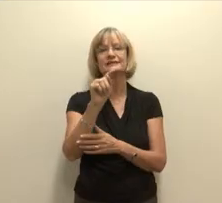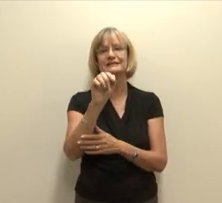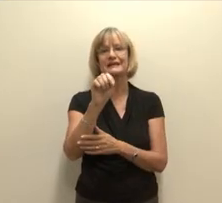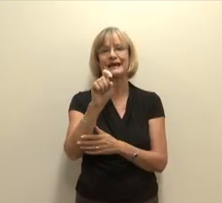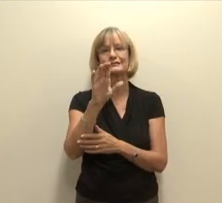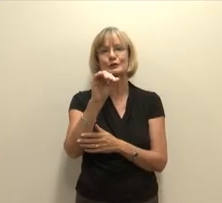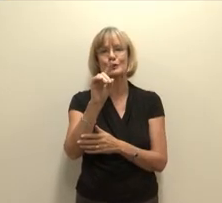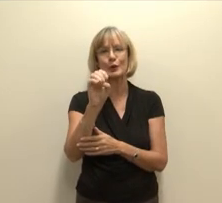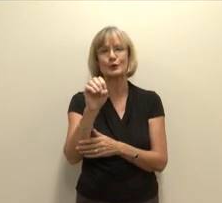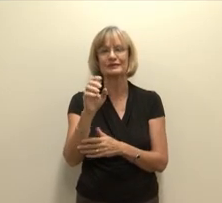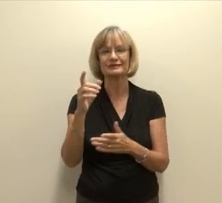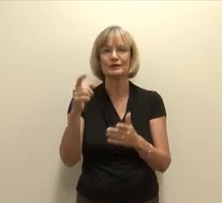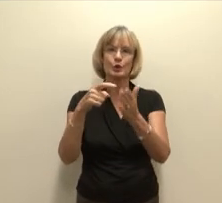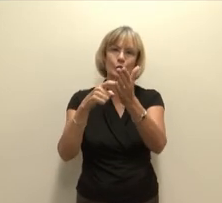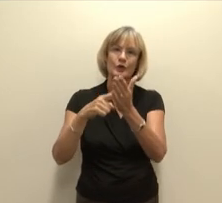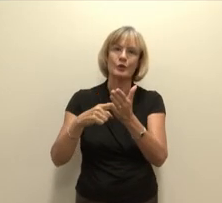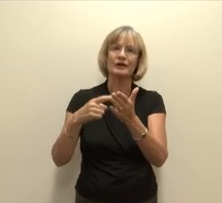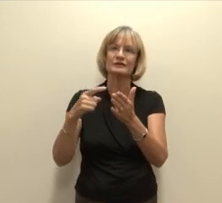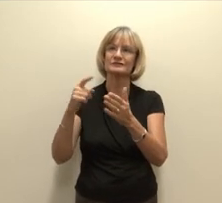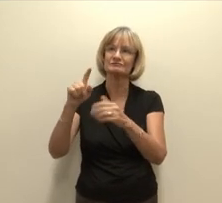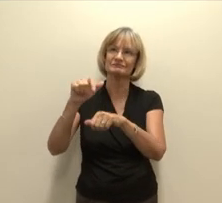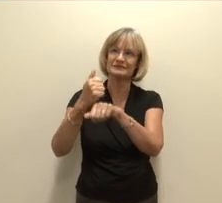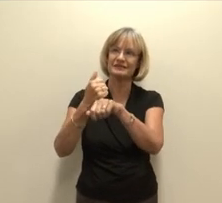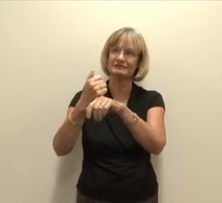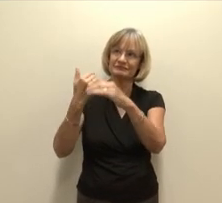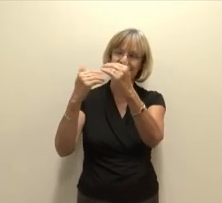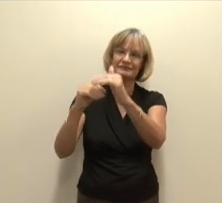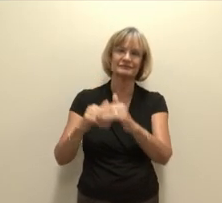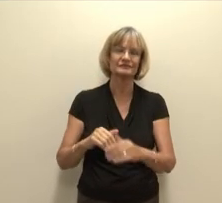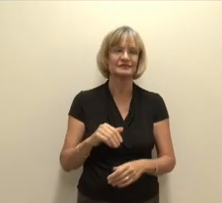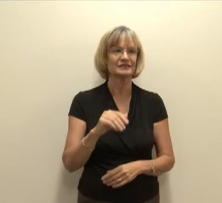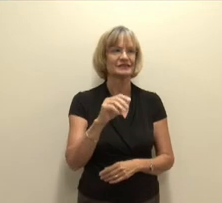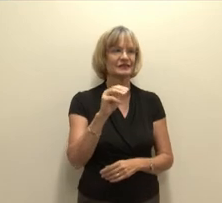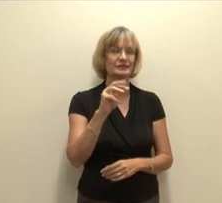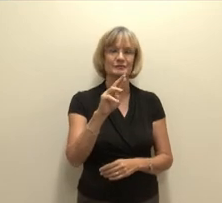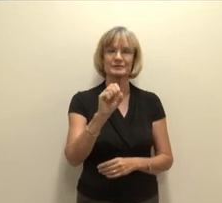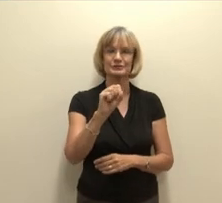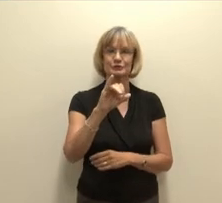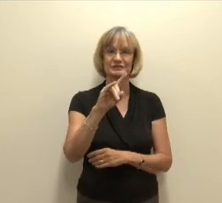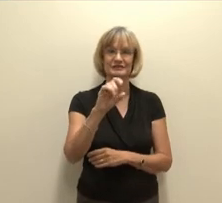Thank you. Mr. Sykes, is there a second?